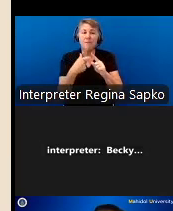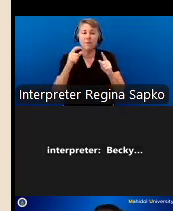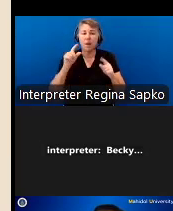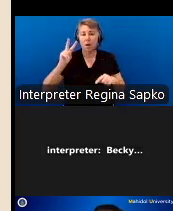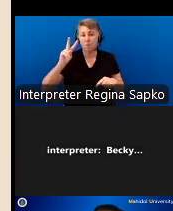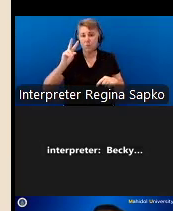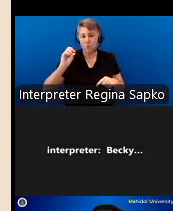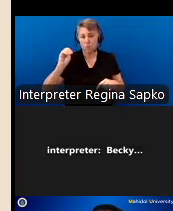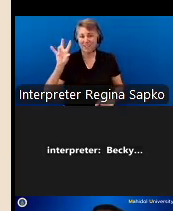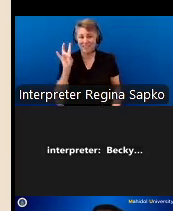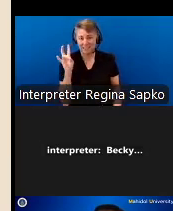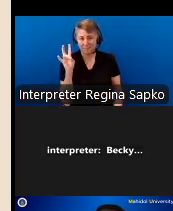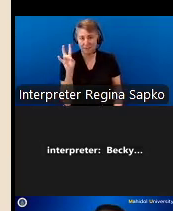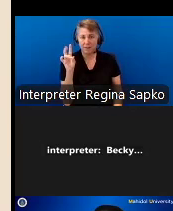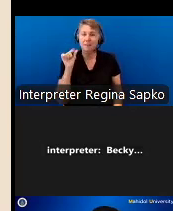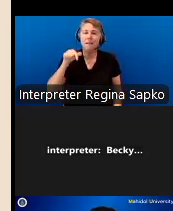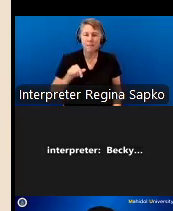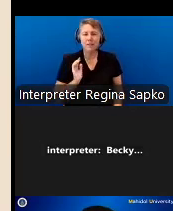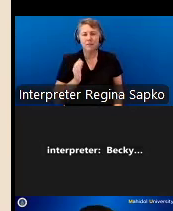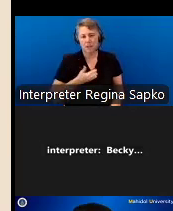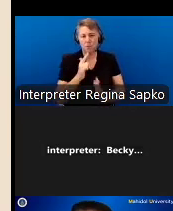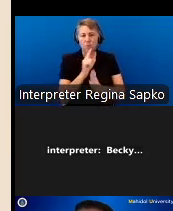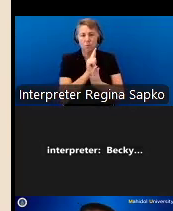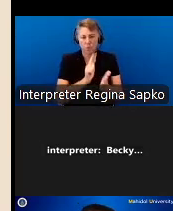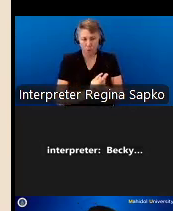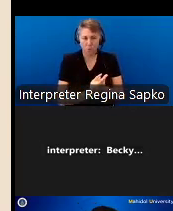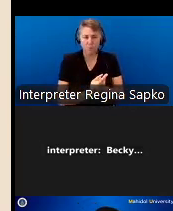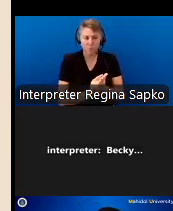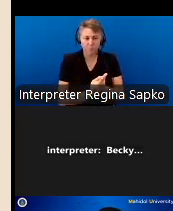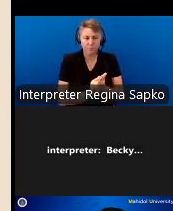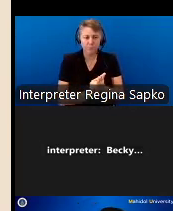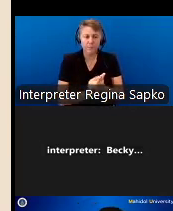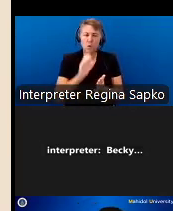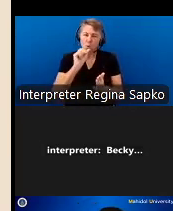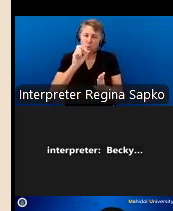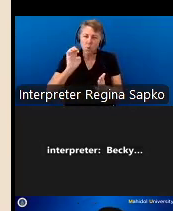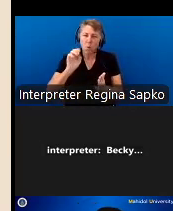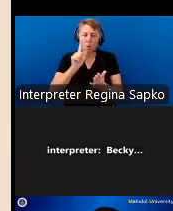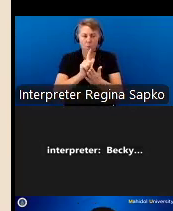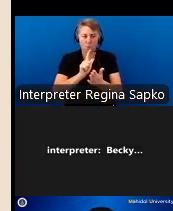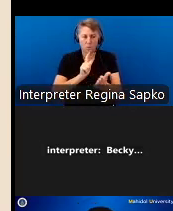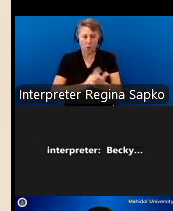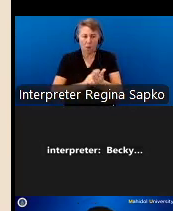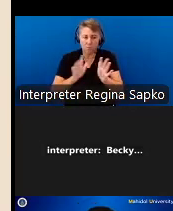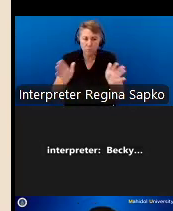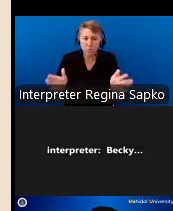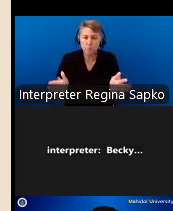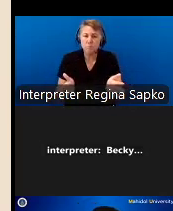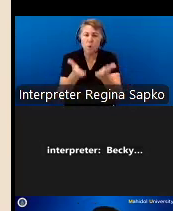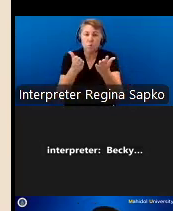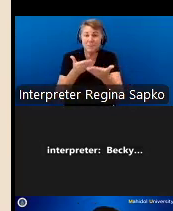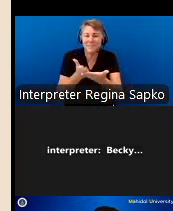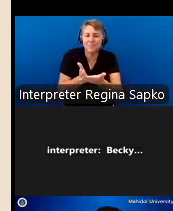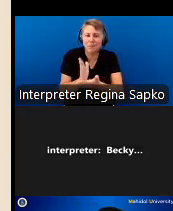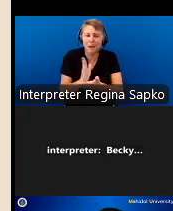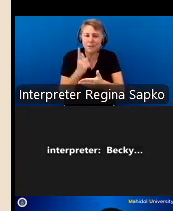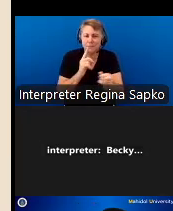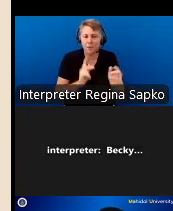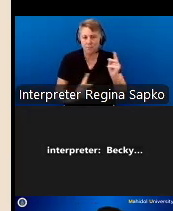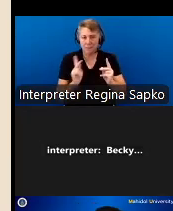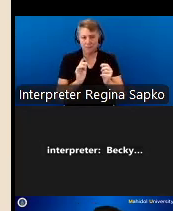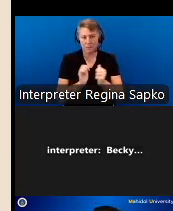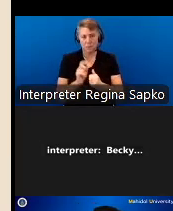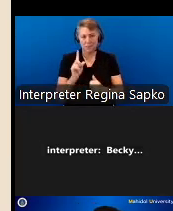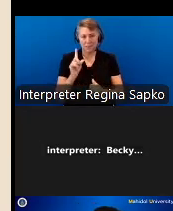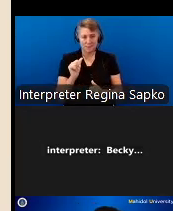core of law or the important law to promote the rights for a person with disability in